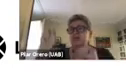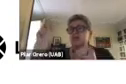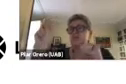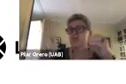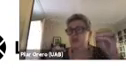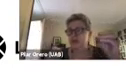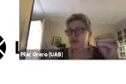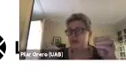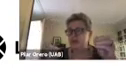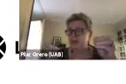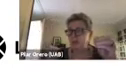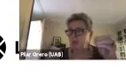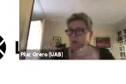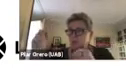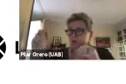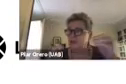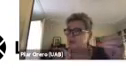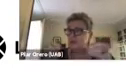to choose